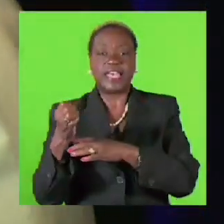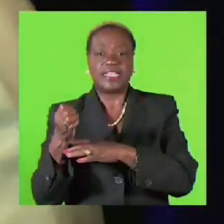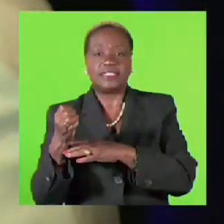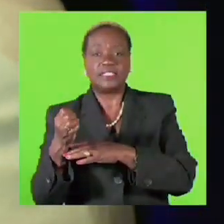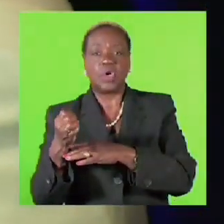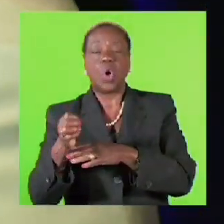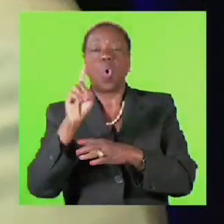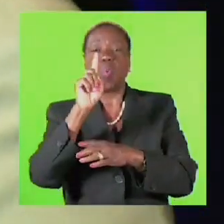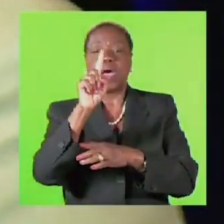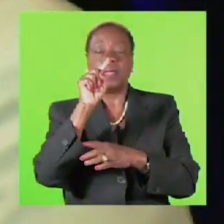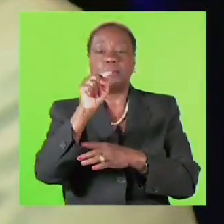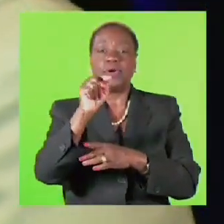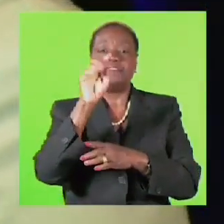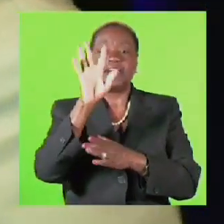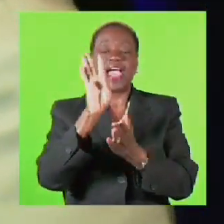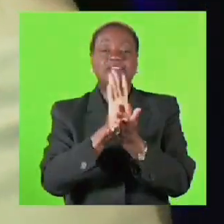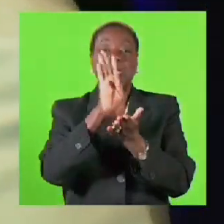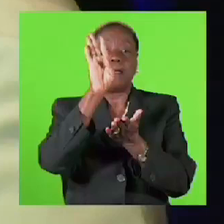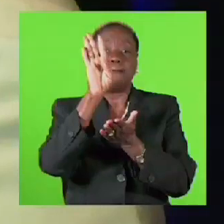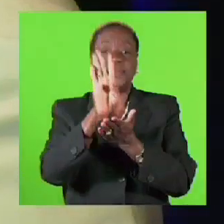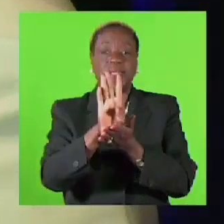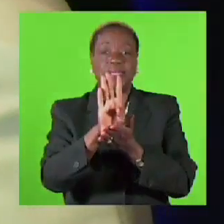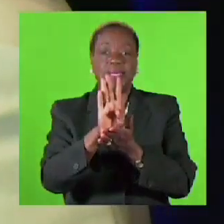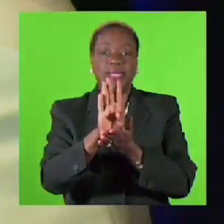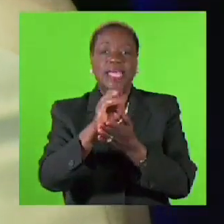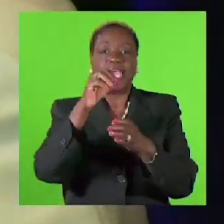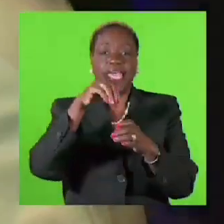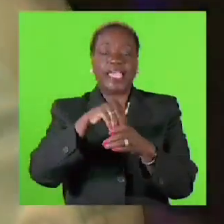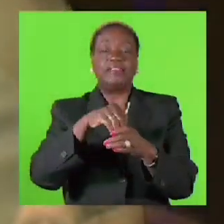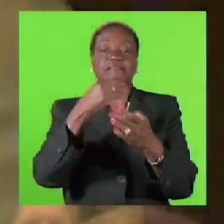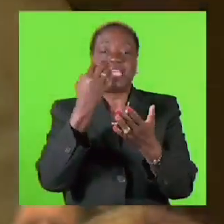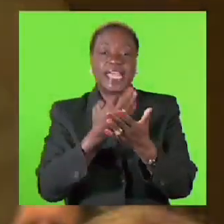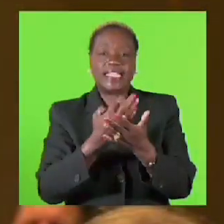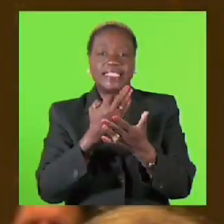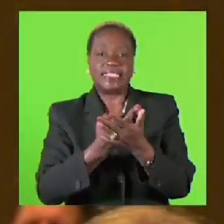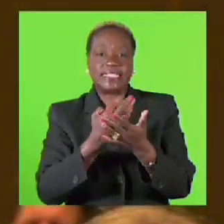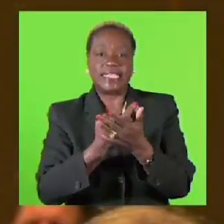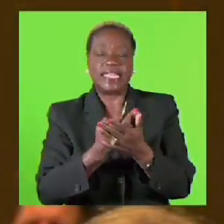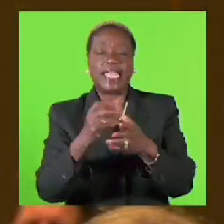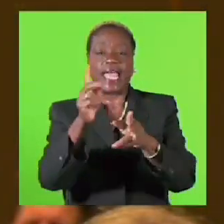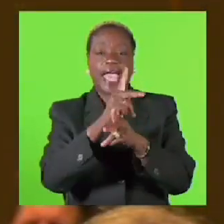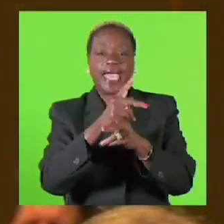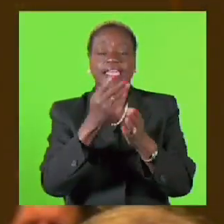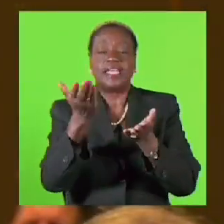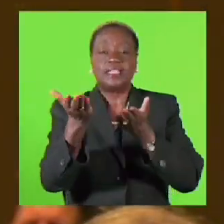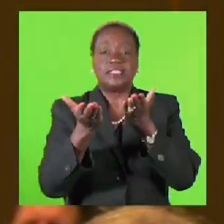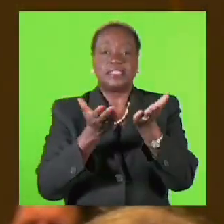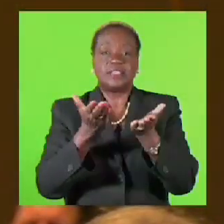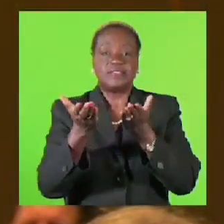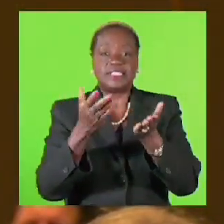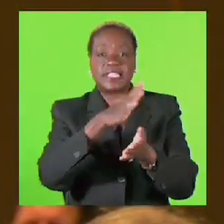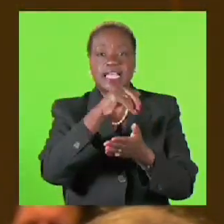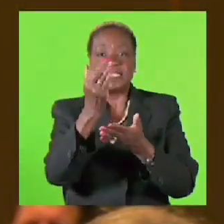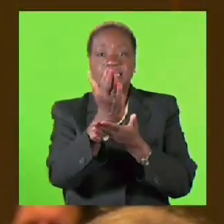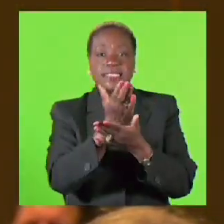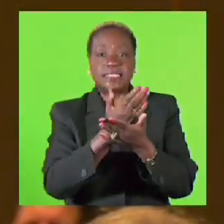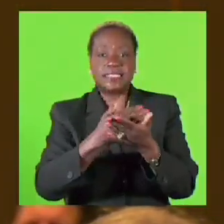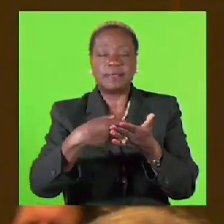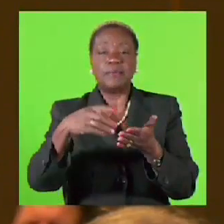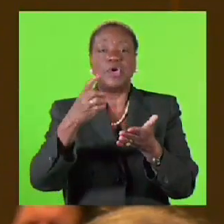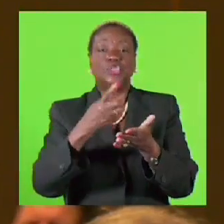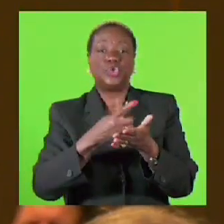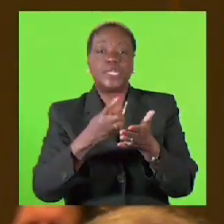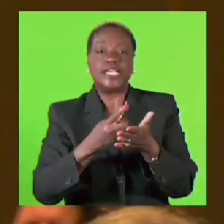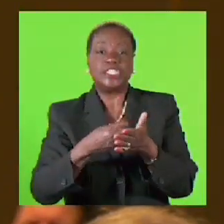event, approximately $1.5 billion in recovery financing, in-kind services, and some donations